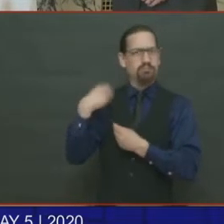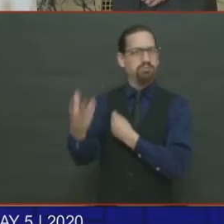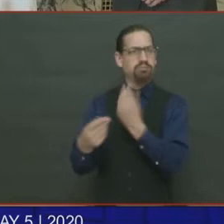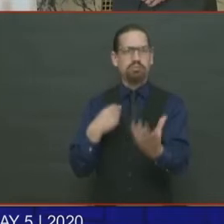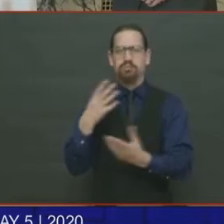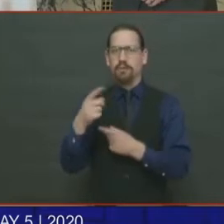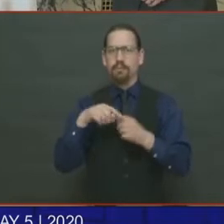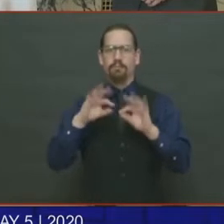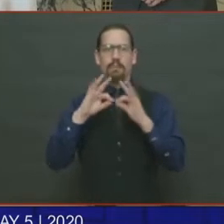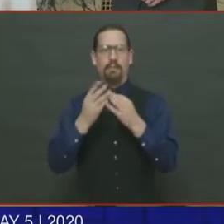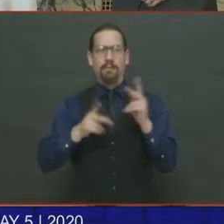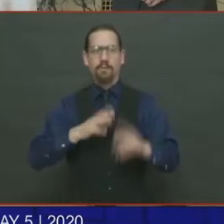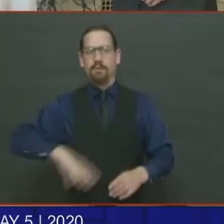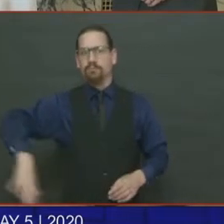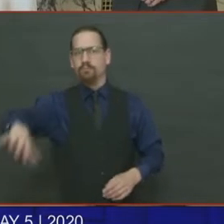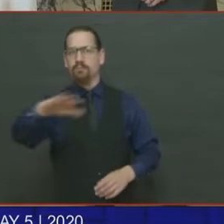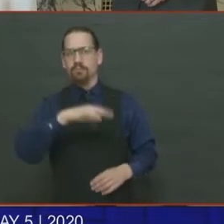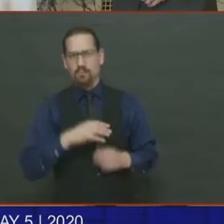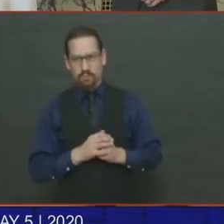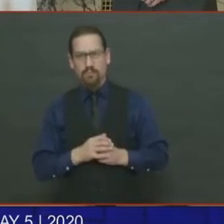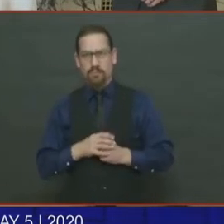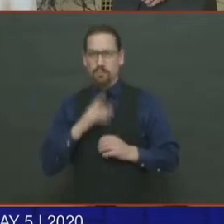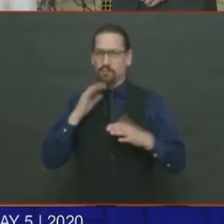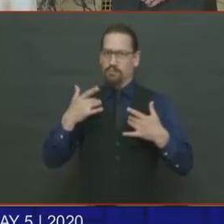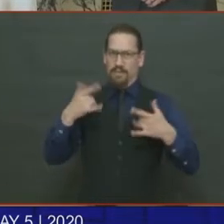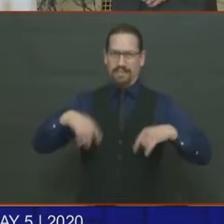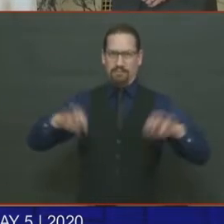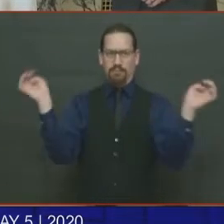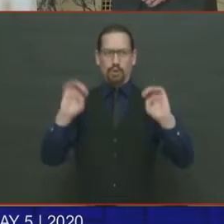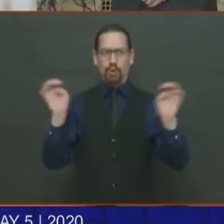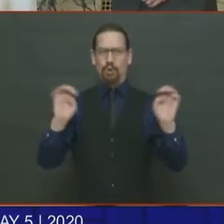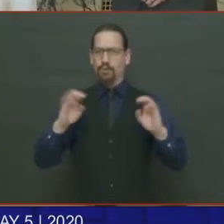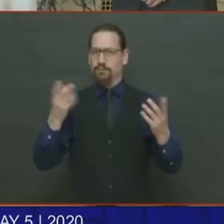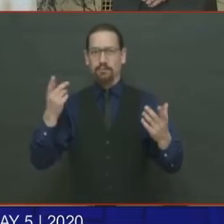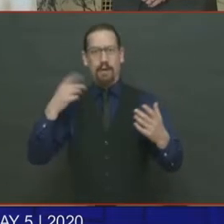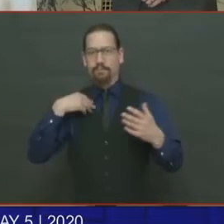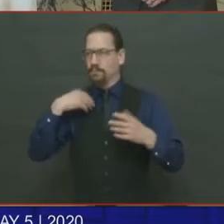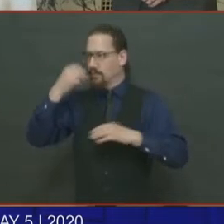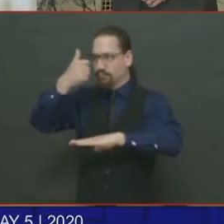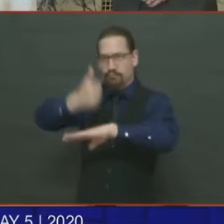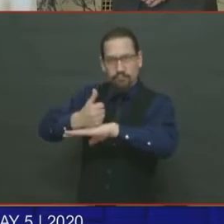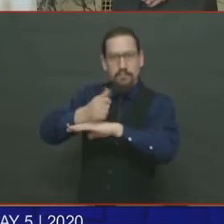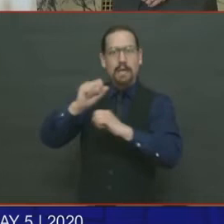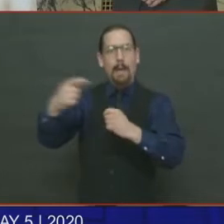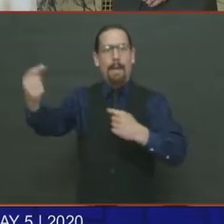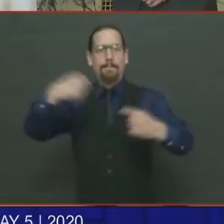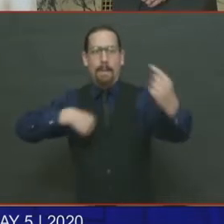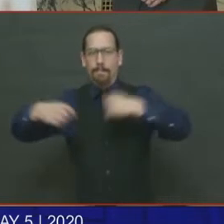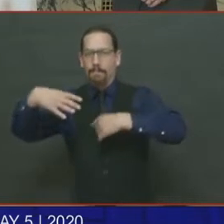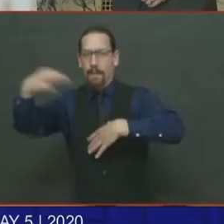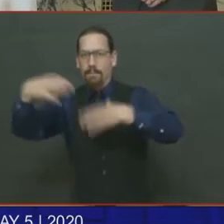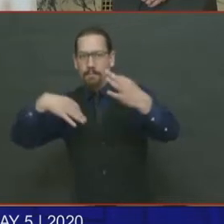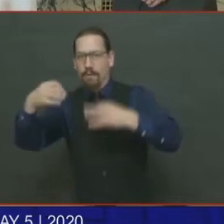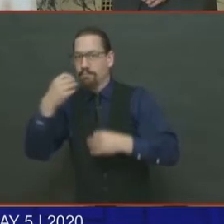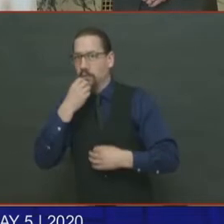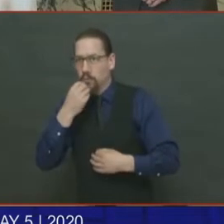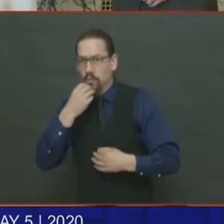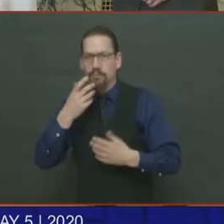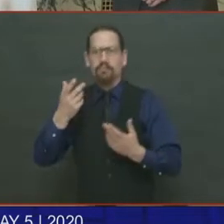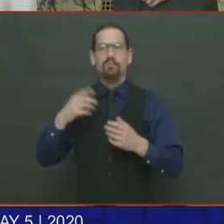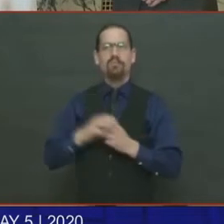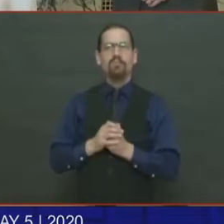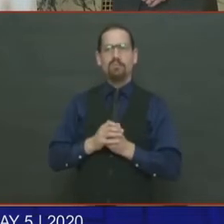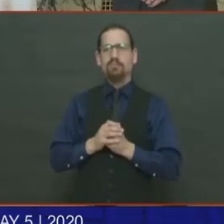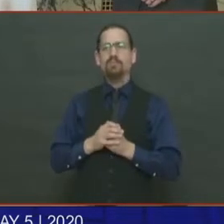distribution statewide, and that gives us the ability to track real-time inventory, hoping to stay in front of the